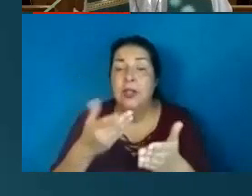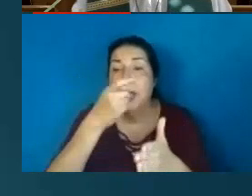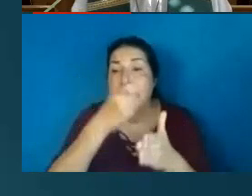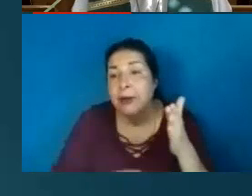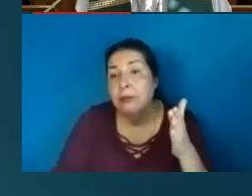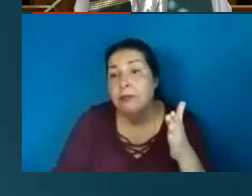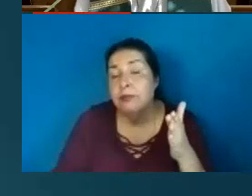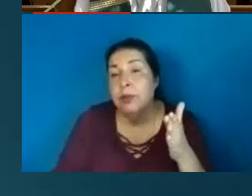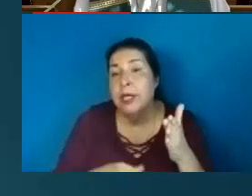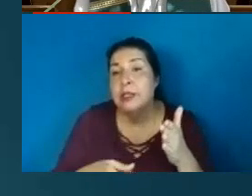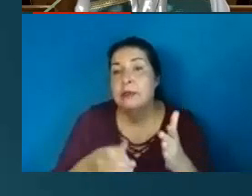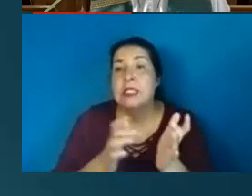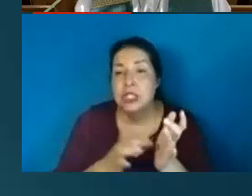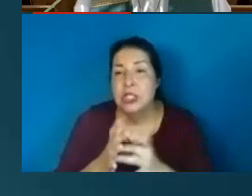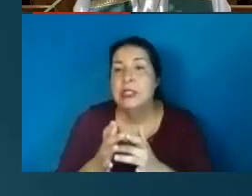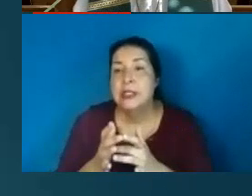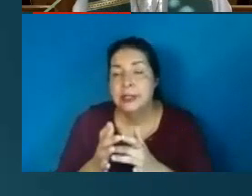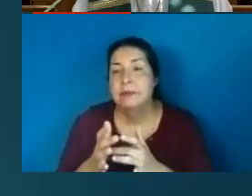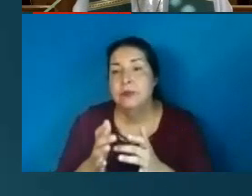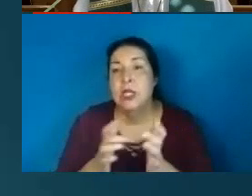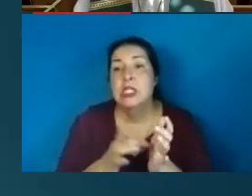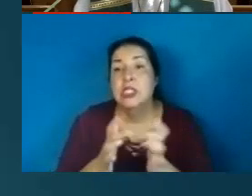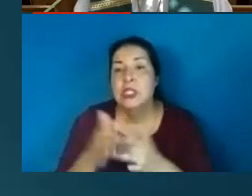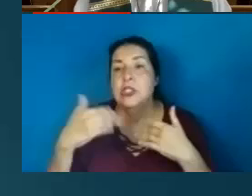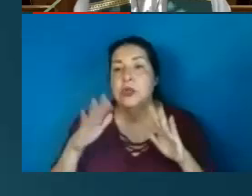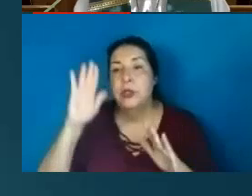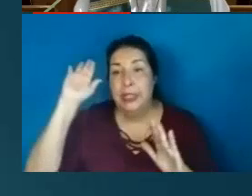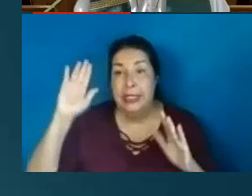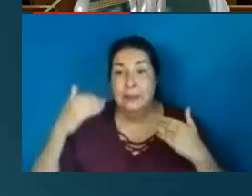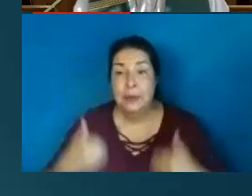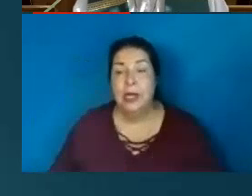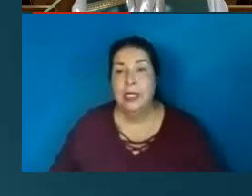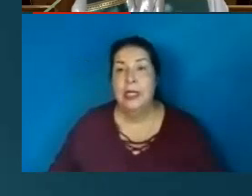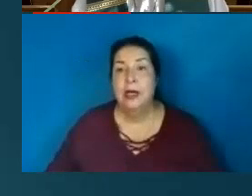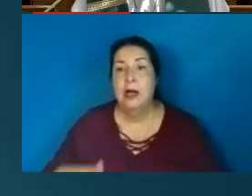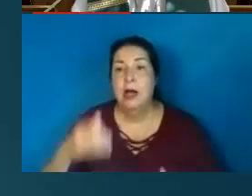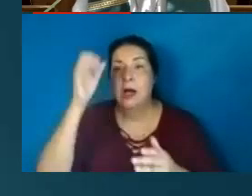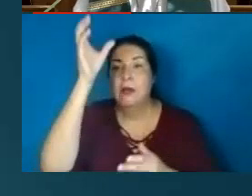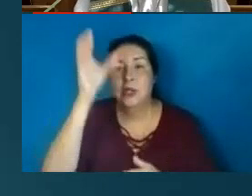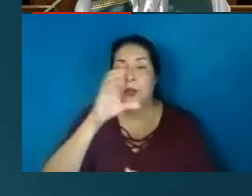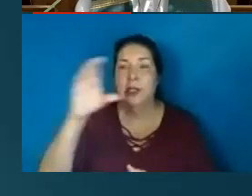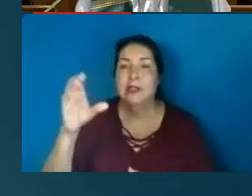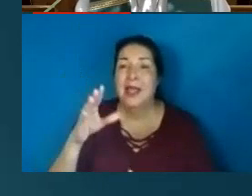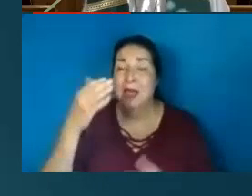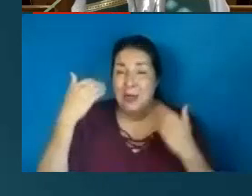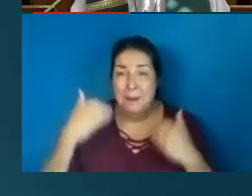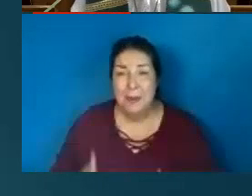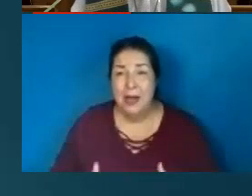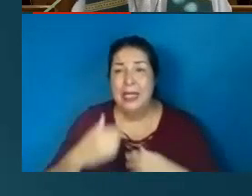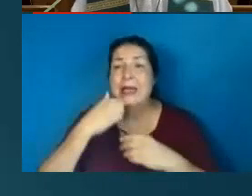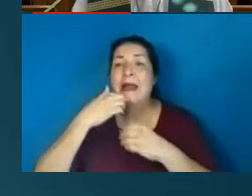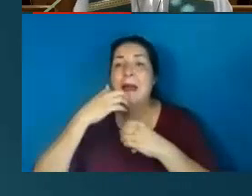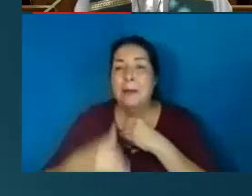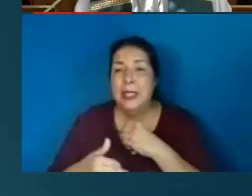He gave his body on the cross and shed his blood from the cross. The very body and blood he gives us in